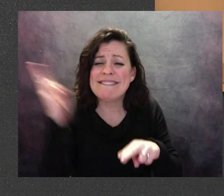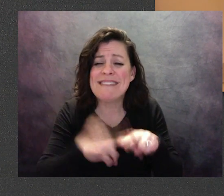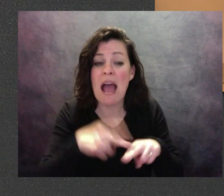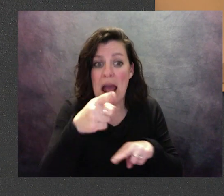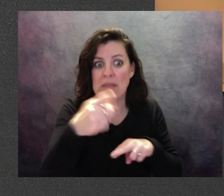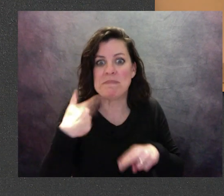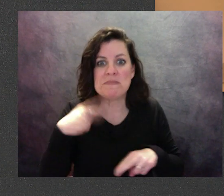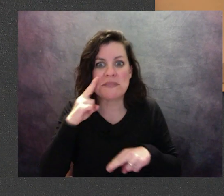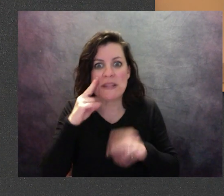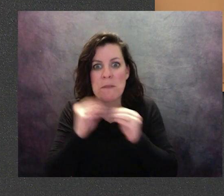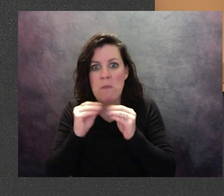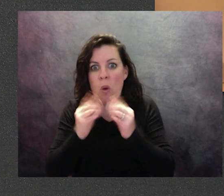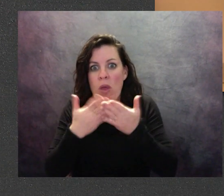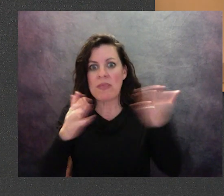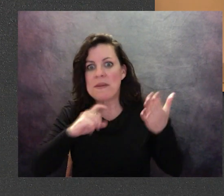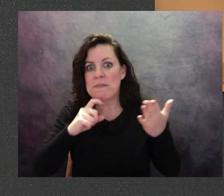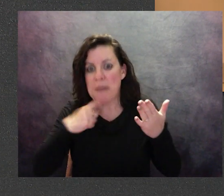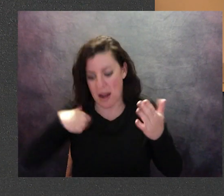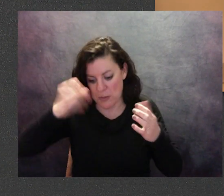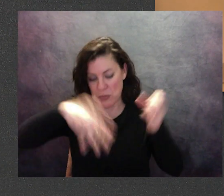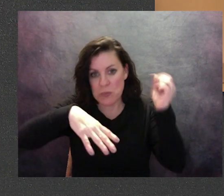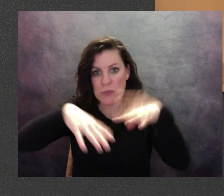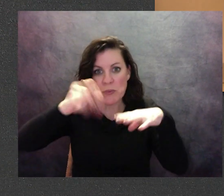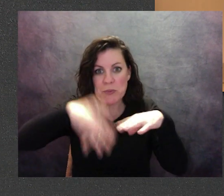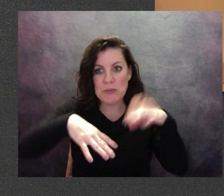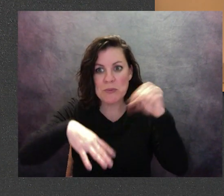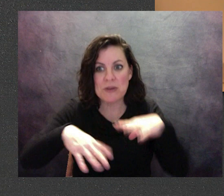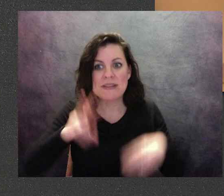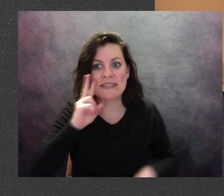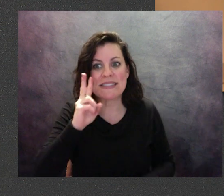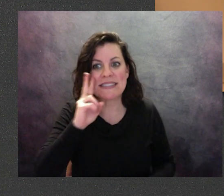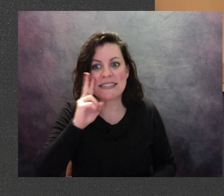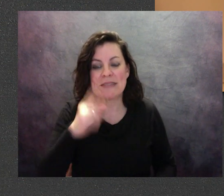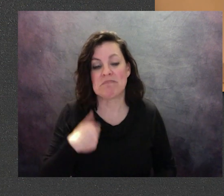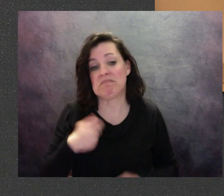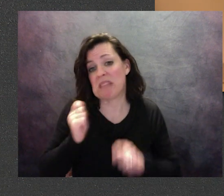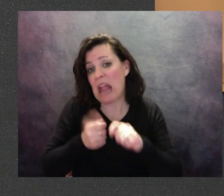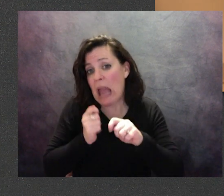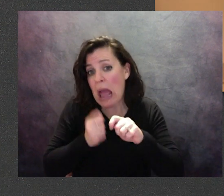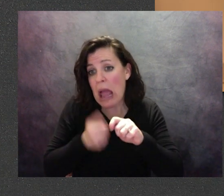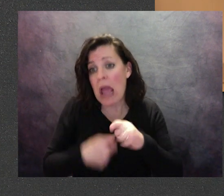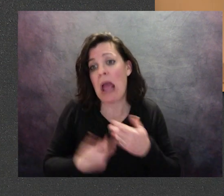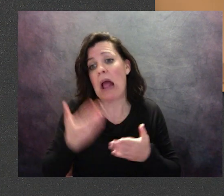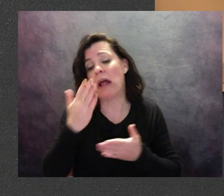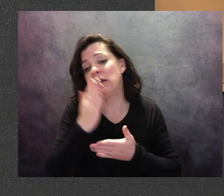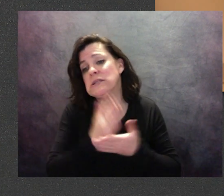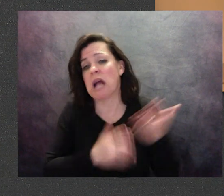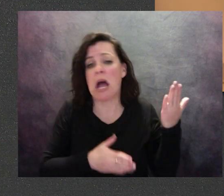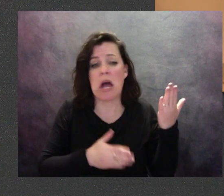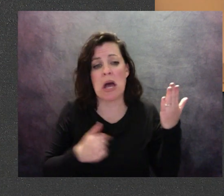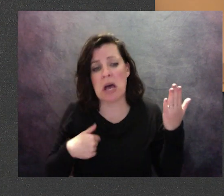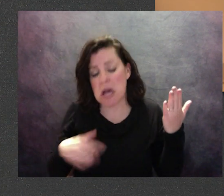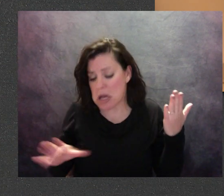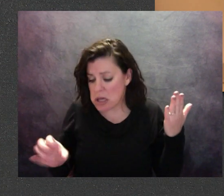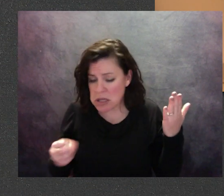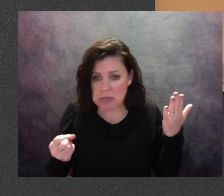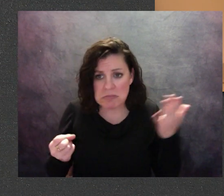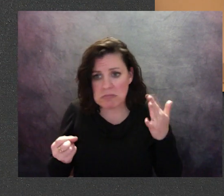in. What do you think? I'm going to put some nails in there